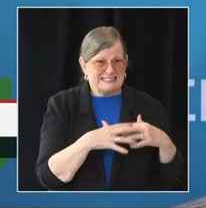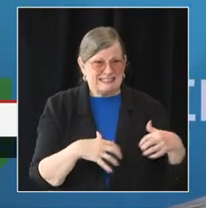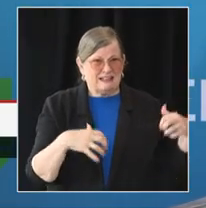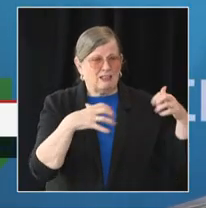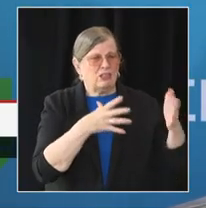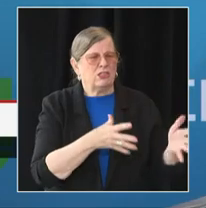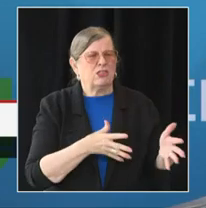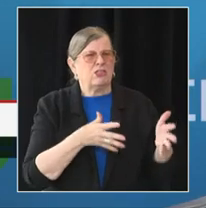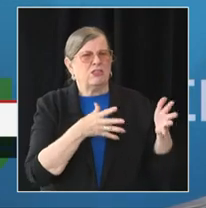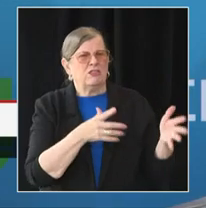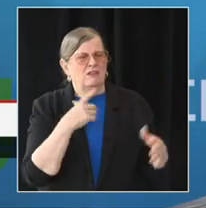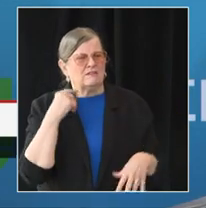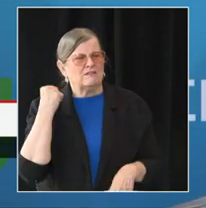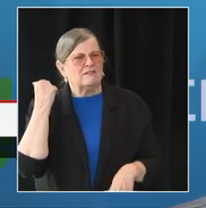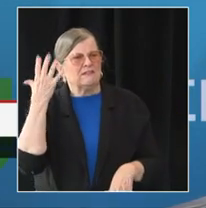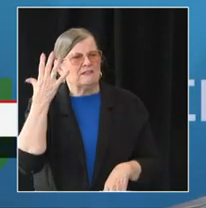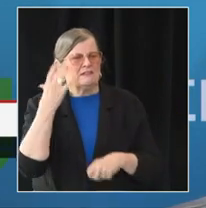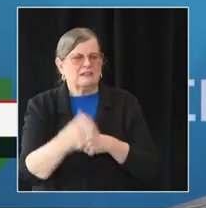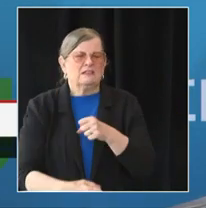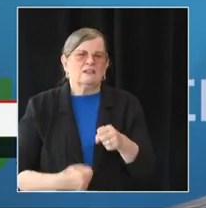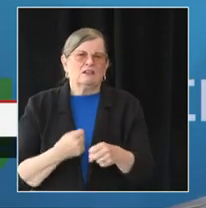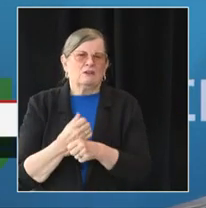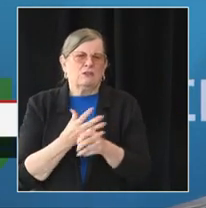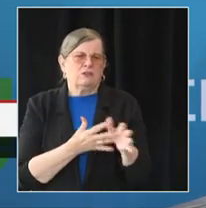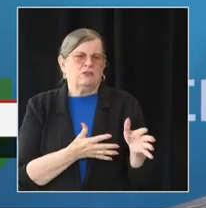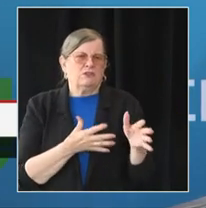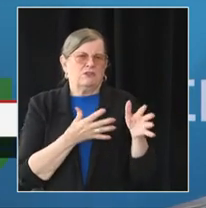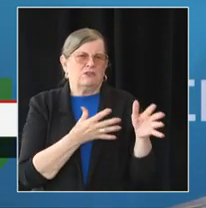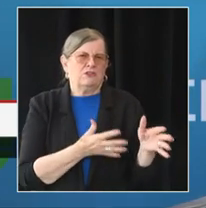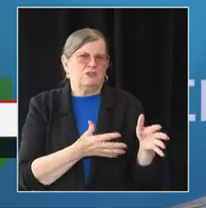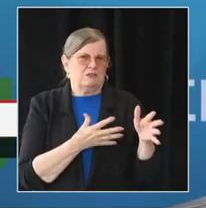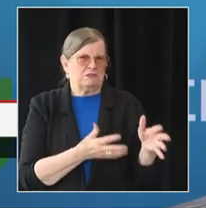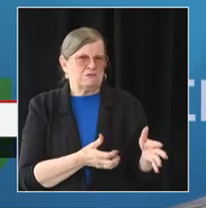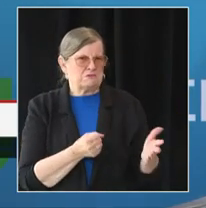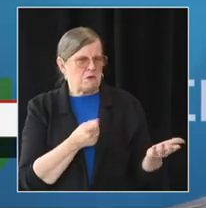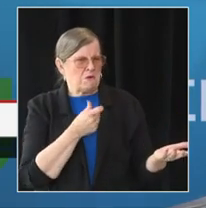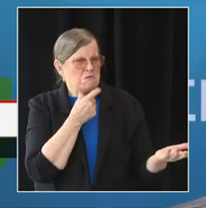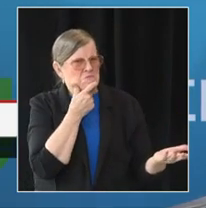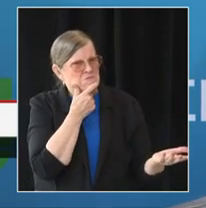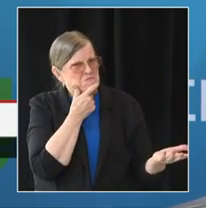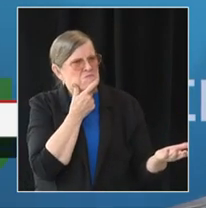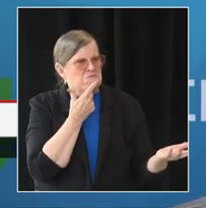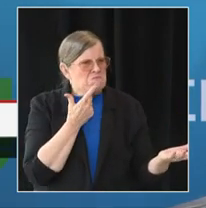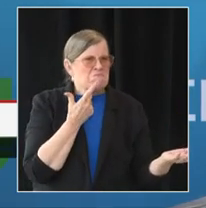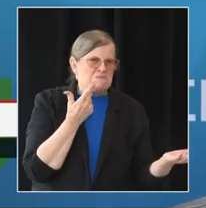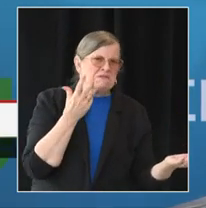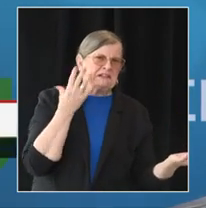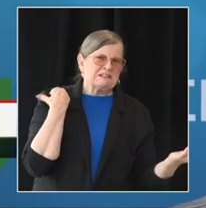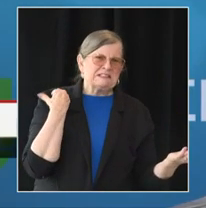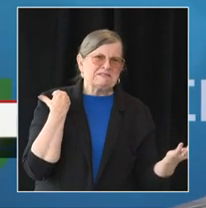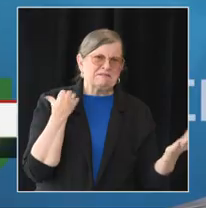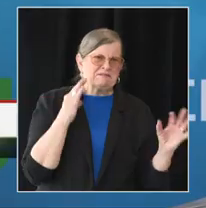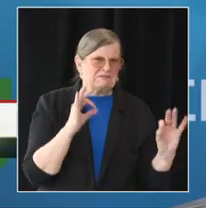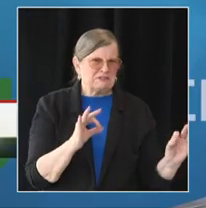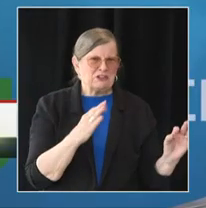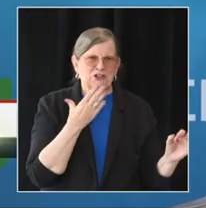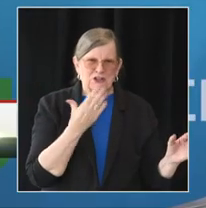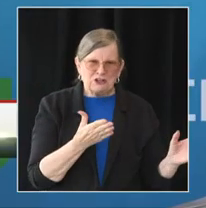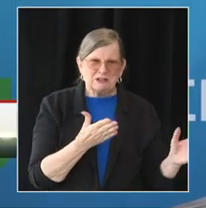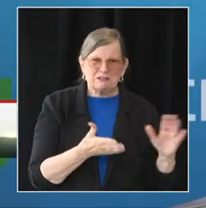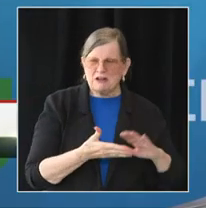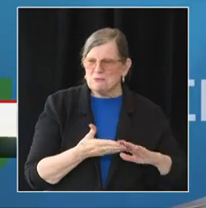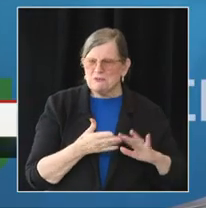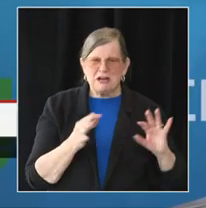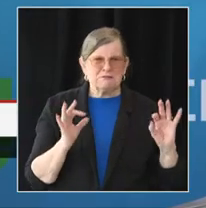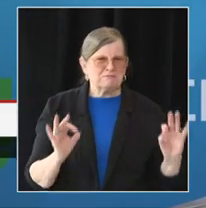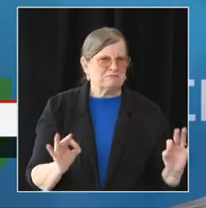15 years. So it has served its purpose. It served its purpose well. And now it's time to bring it back